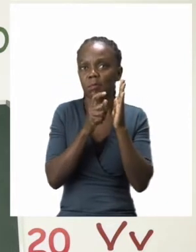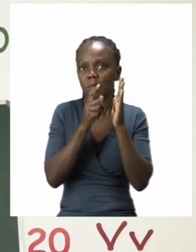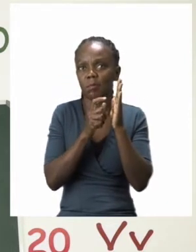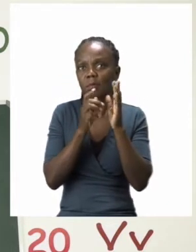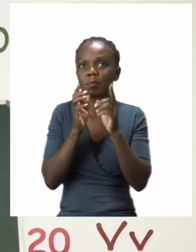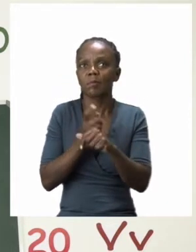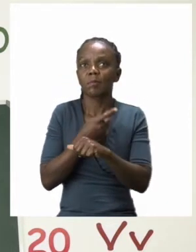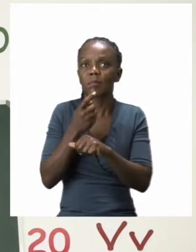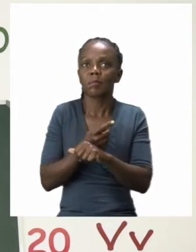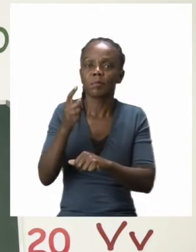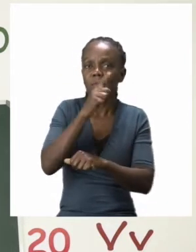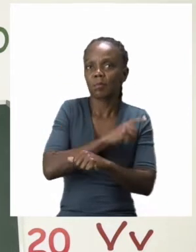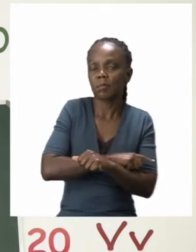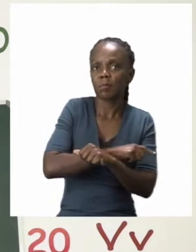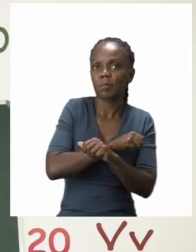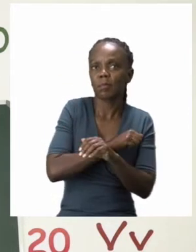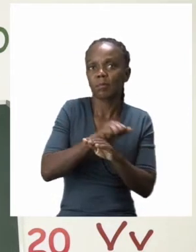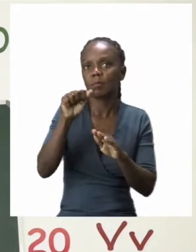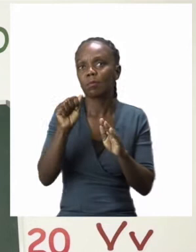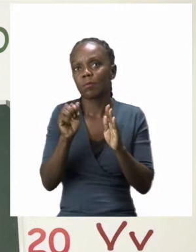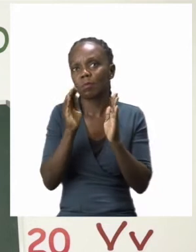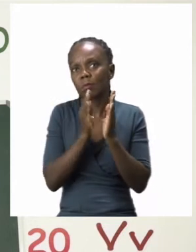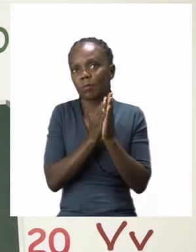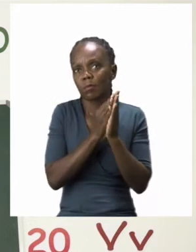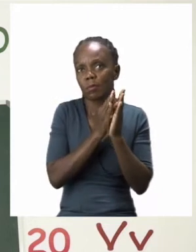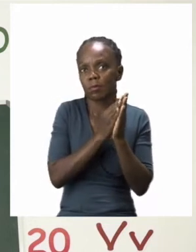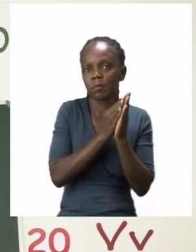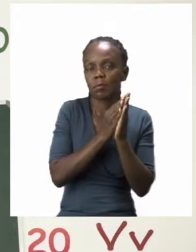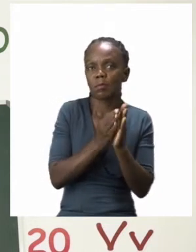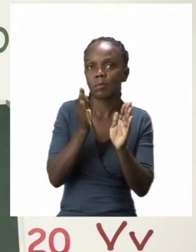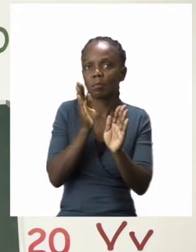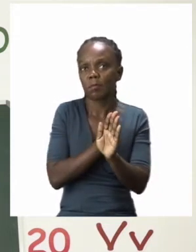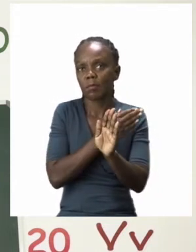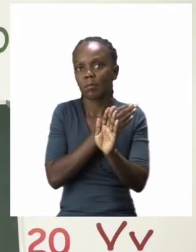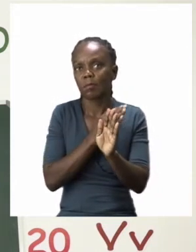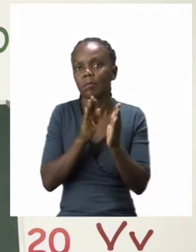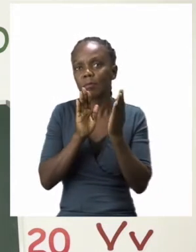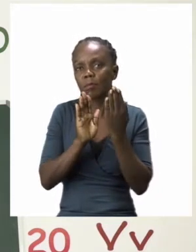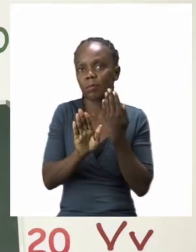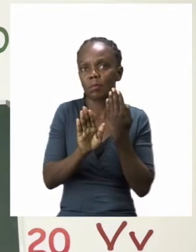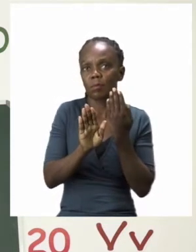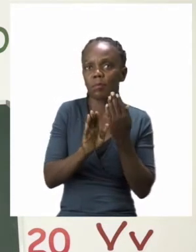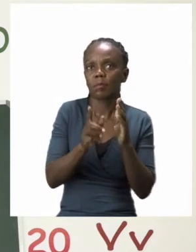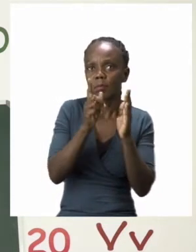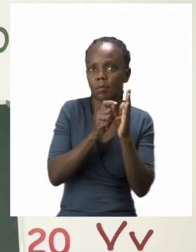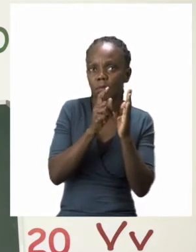Sanitize every day so the germs can stay away.